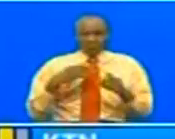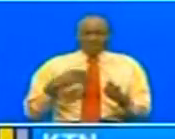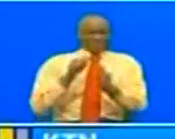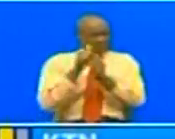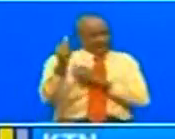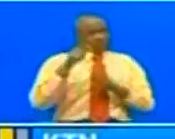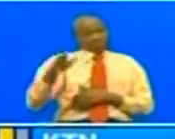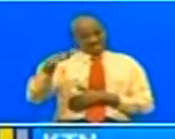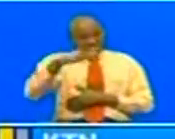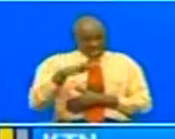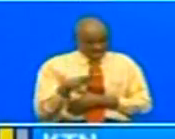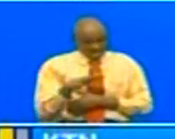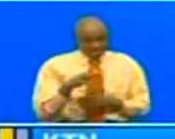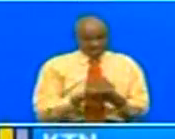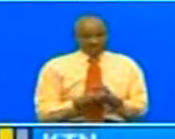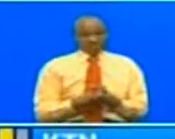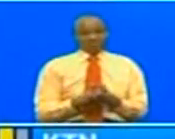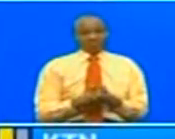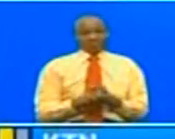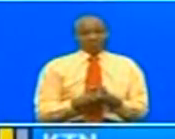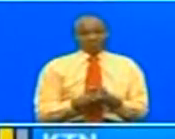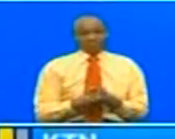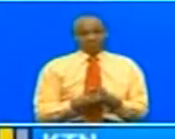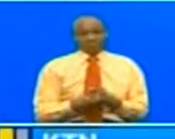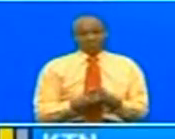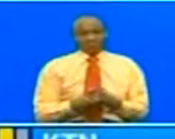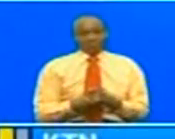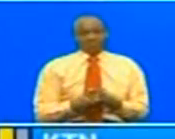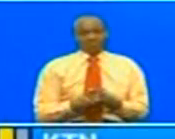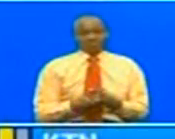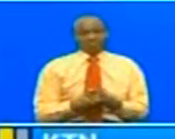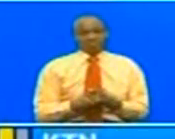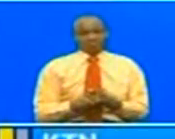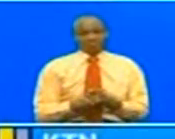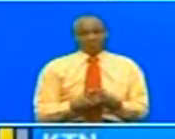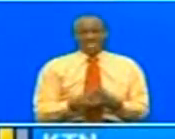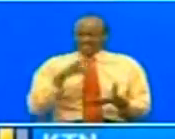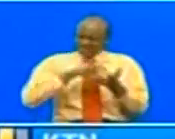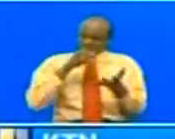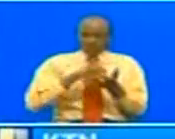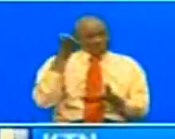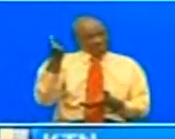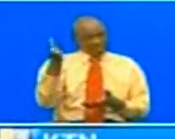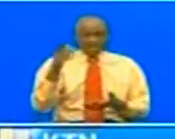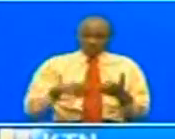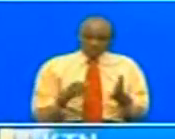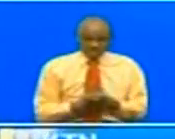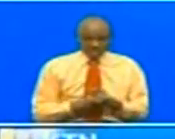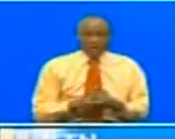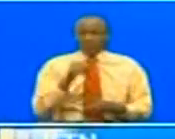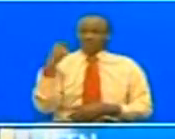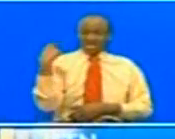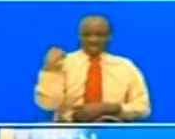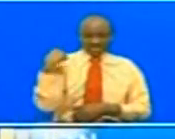from the area in which the attack has. And the situation there at the moment, if by yesterday